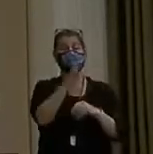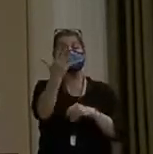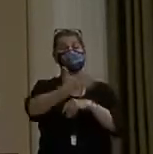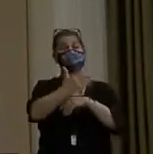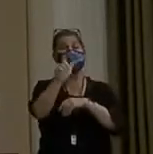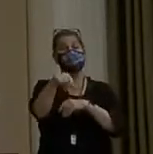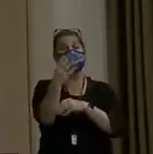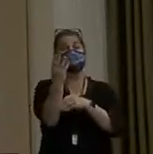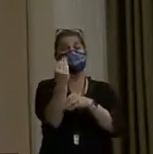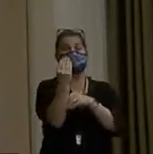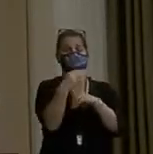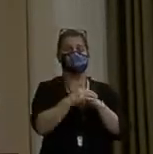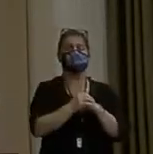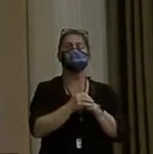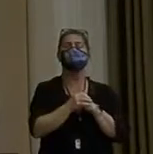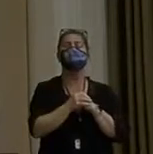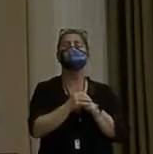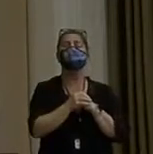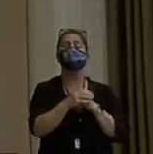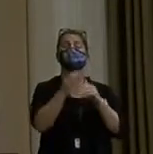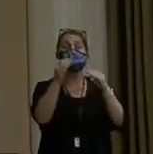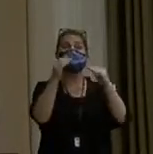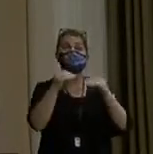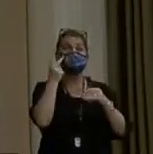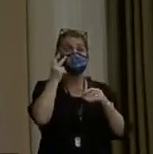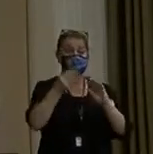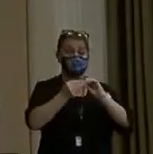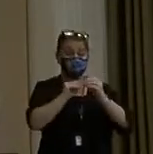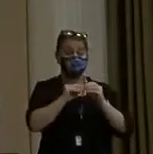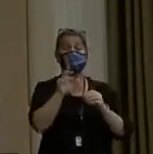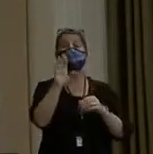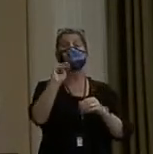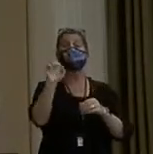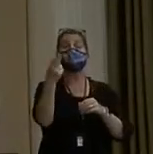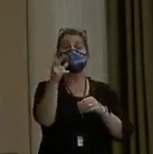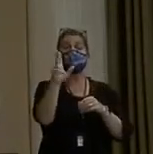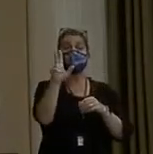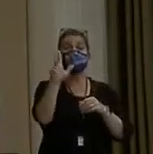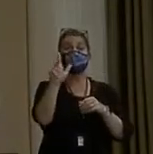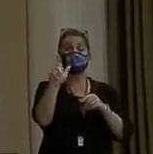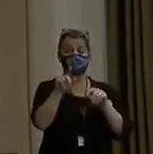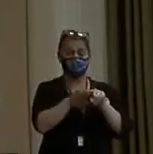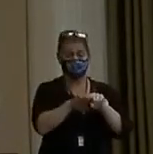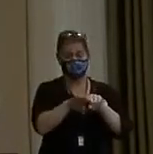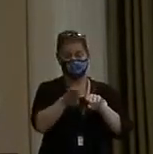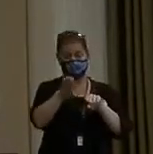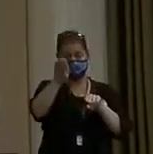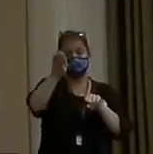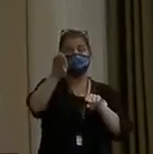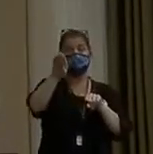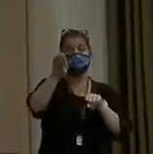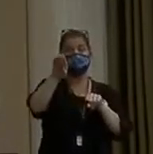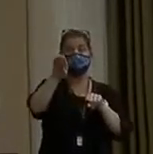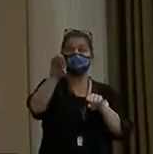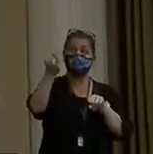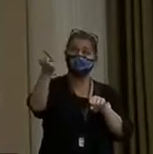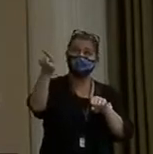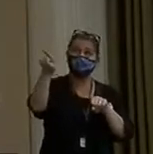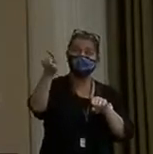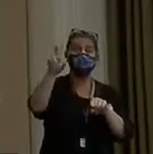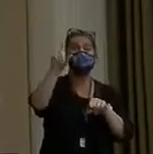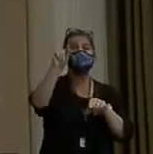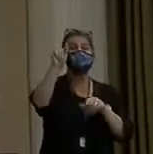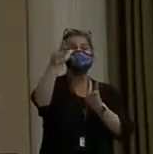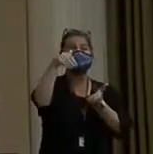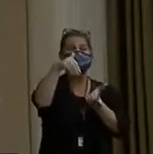cases. And then take a look at what happened by March 23rd. We went up to